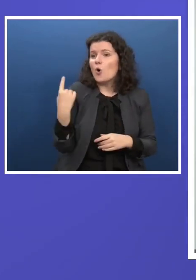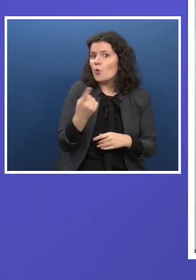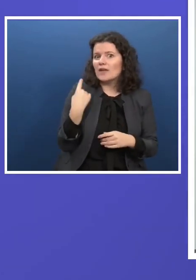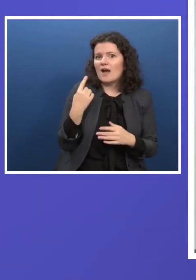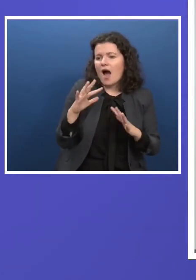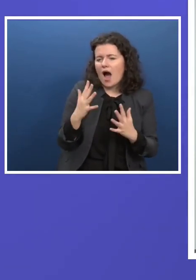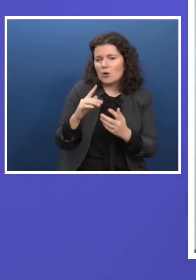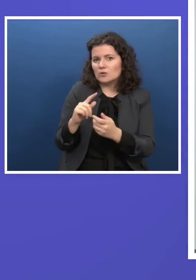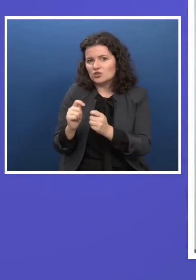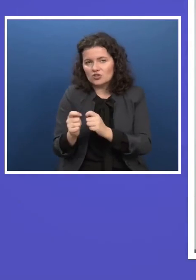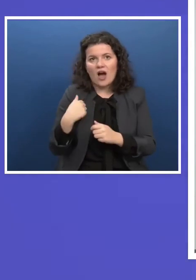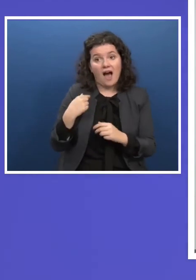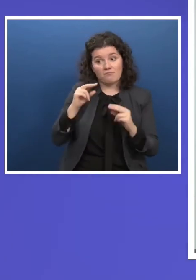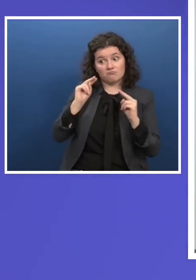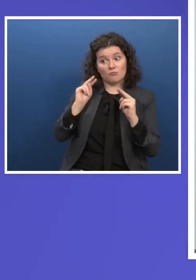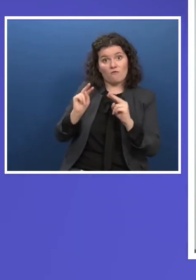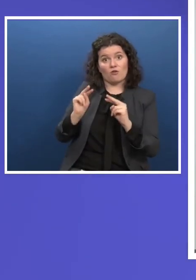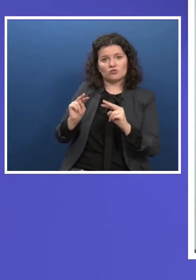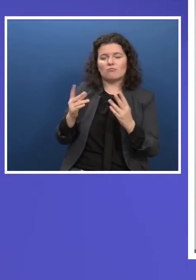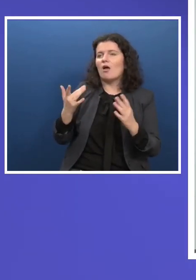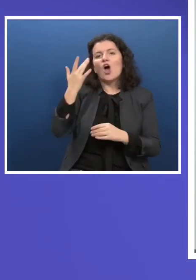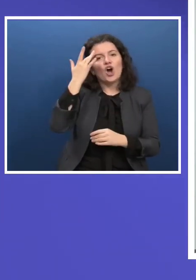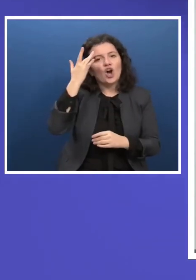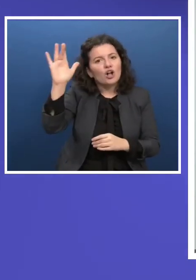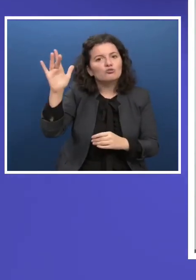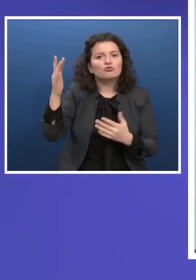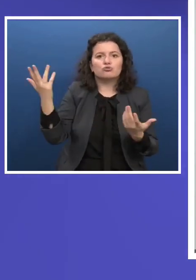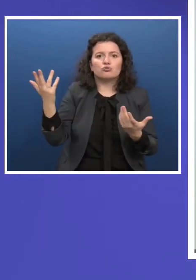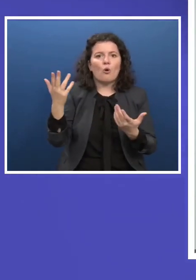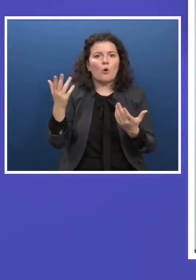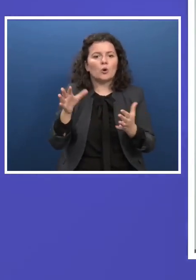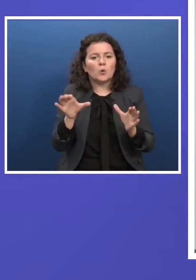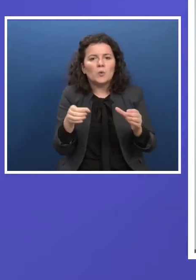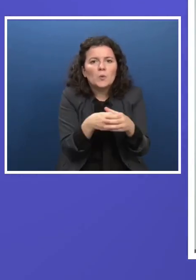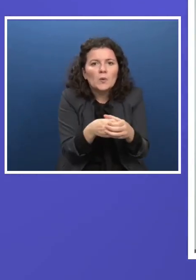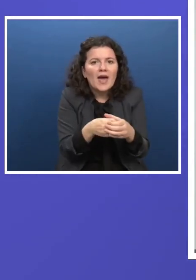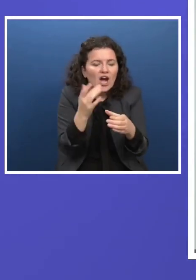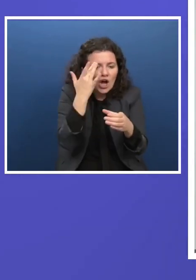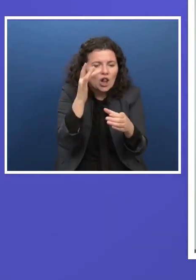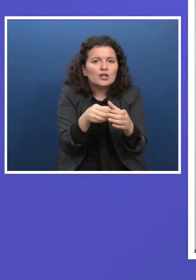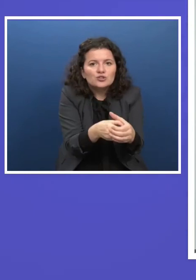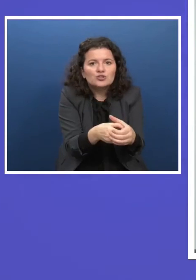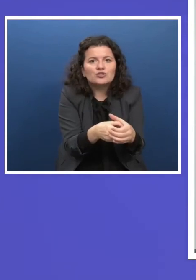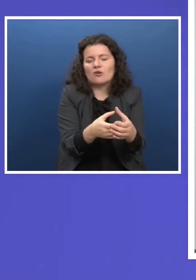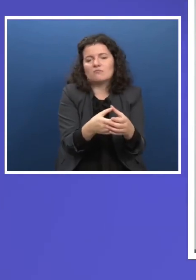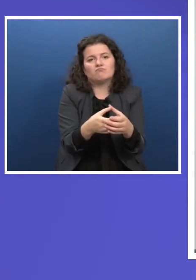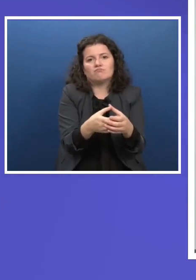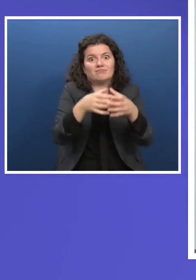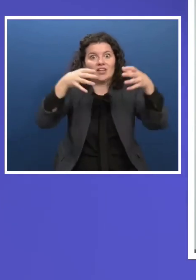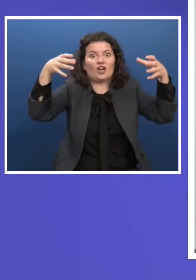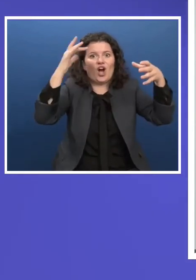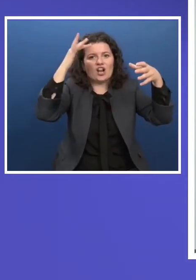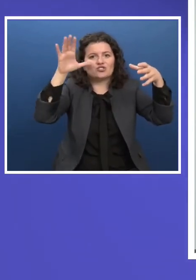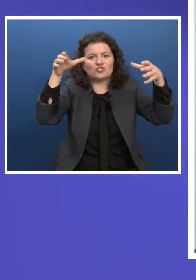any culture or subculture that I would like to really enter or introduce change